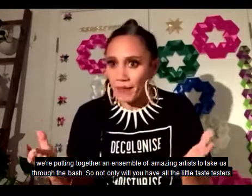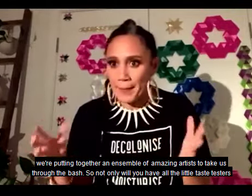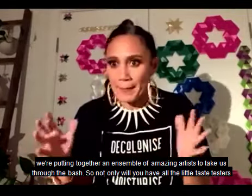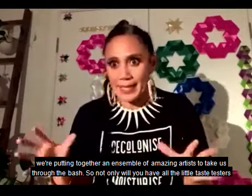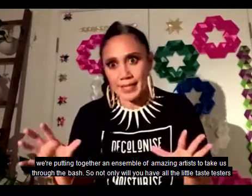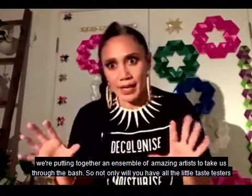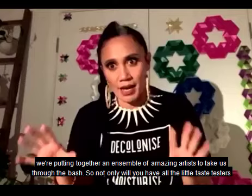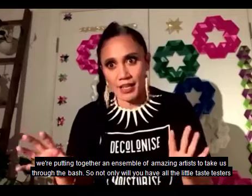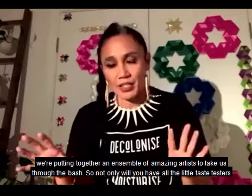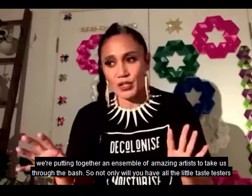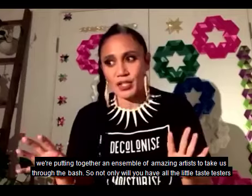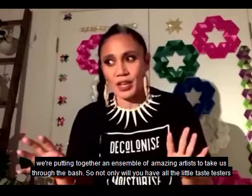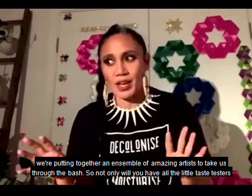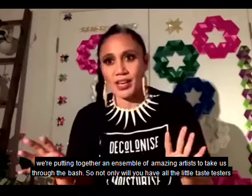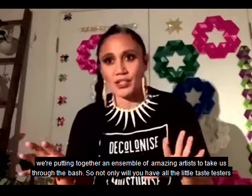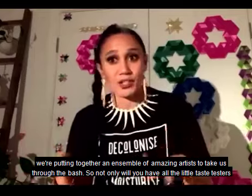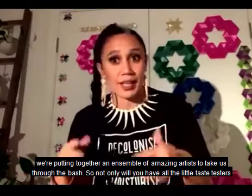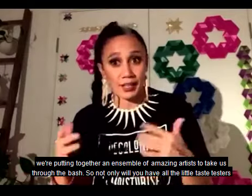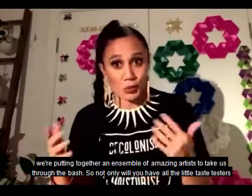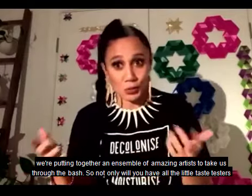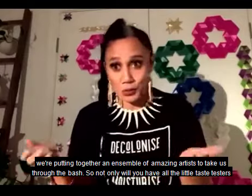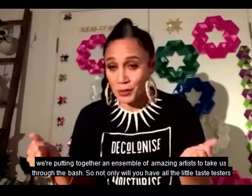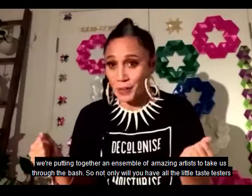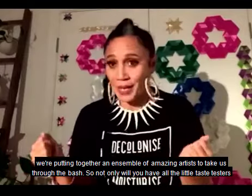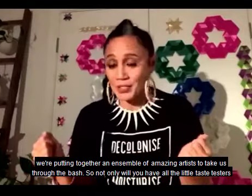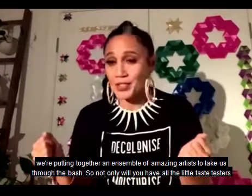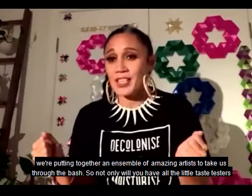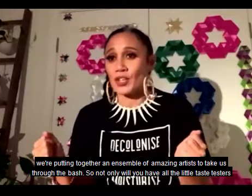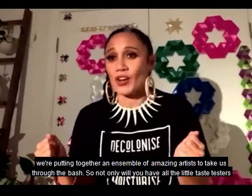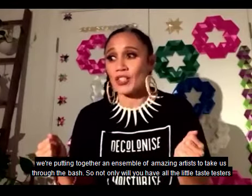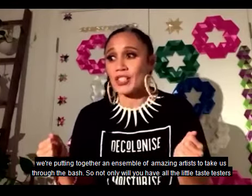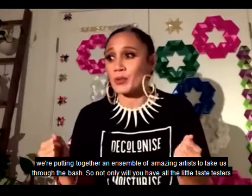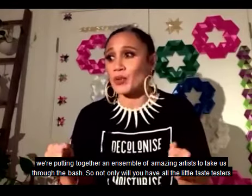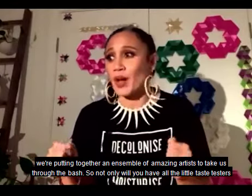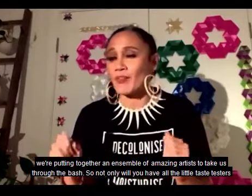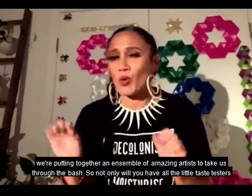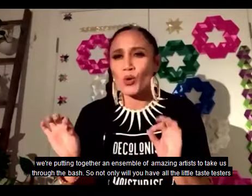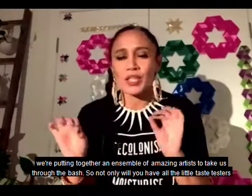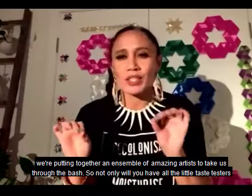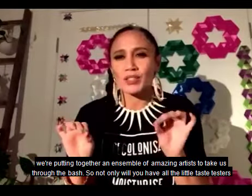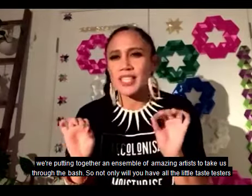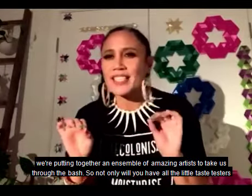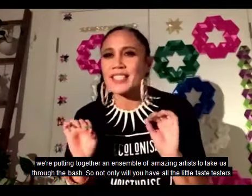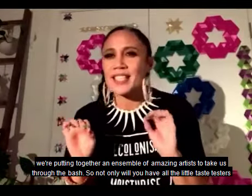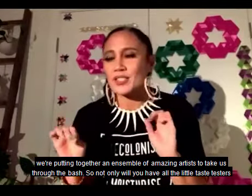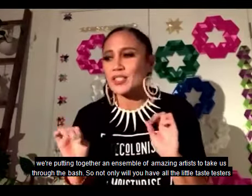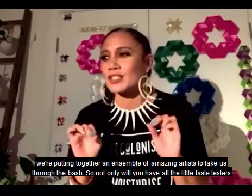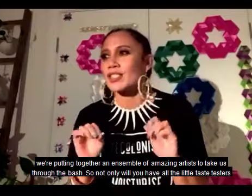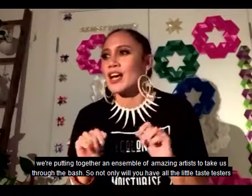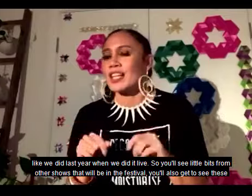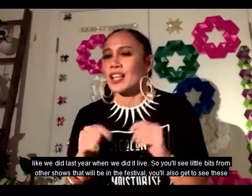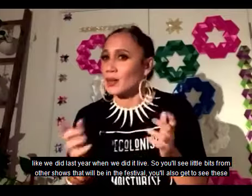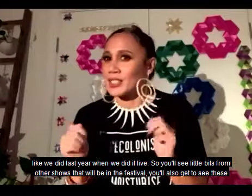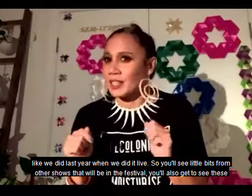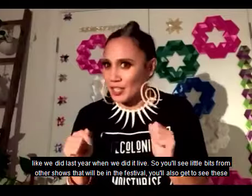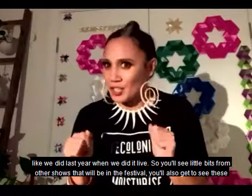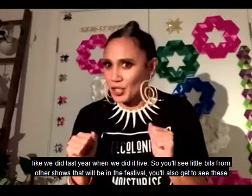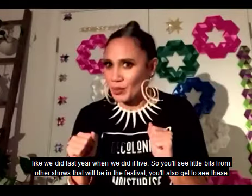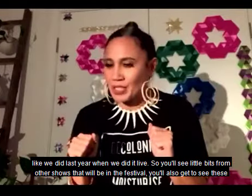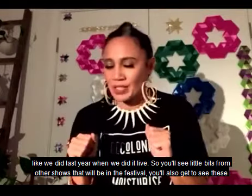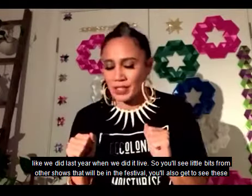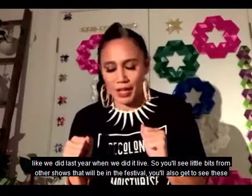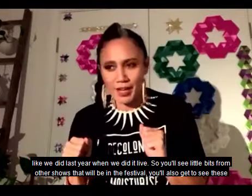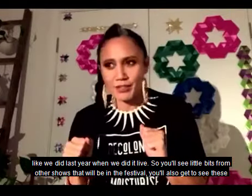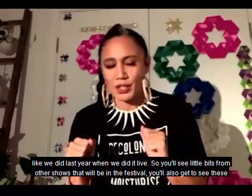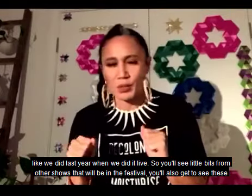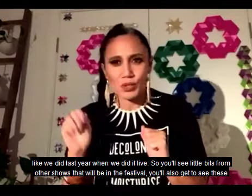ensemble of amazing artists to take us through the bash. So not only will you have all the little taste testers like we did last year